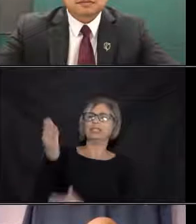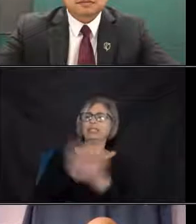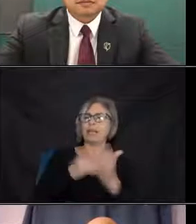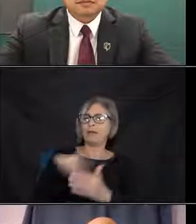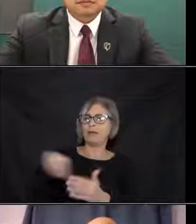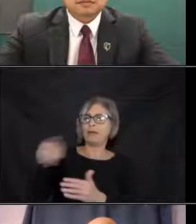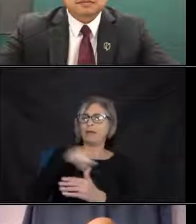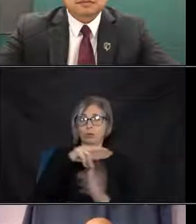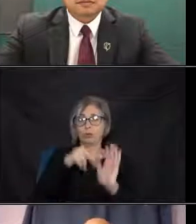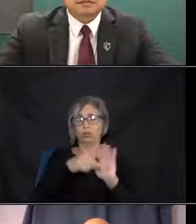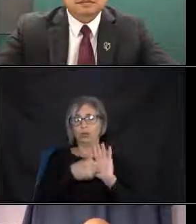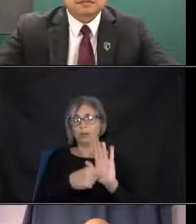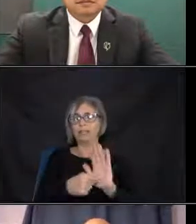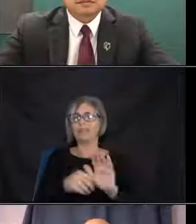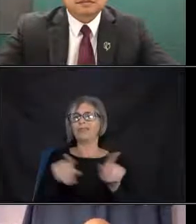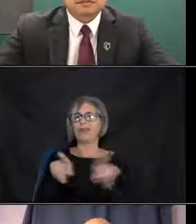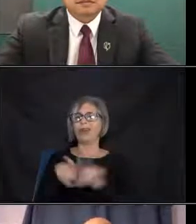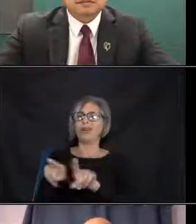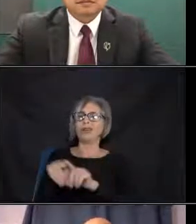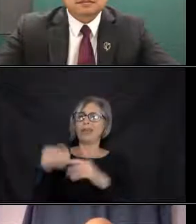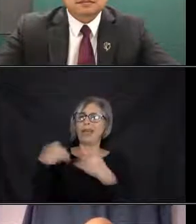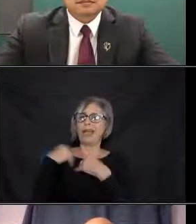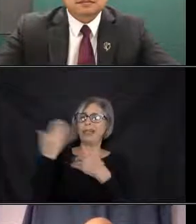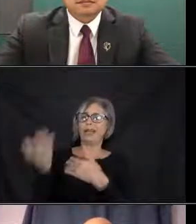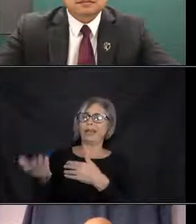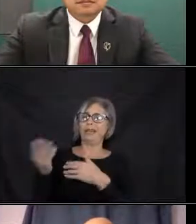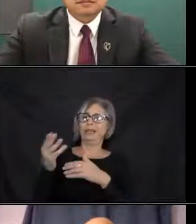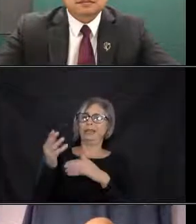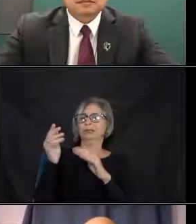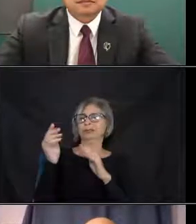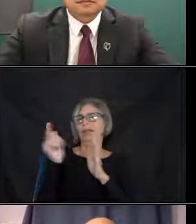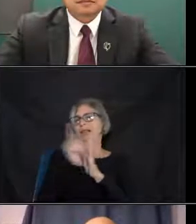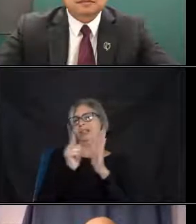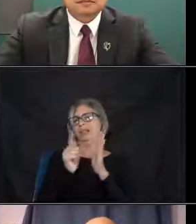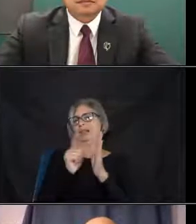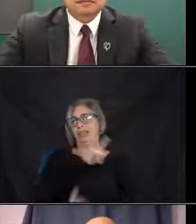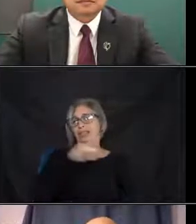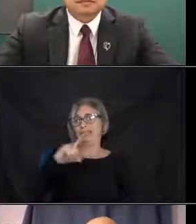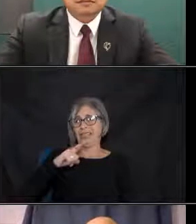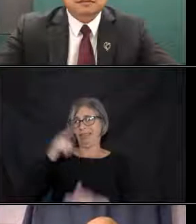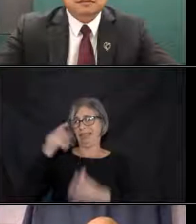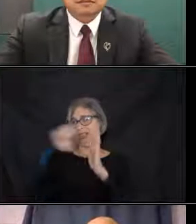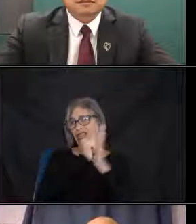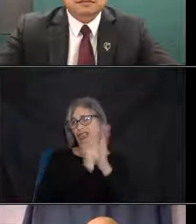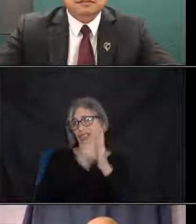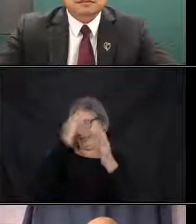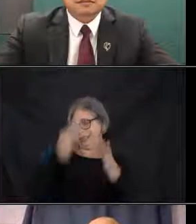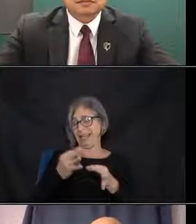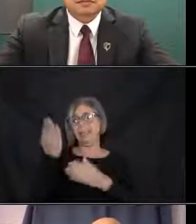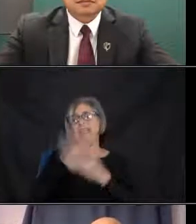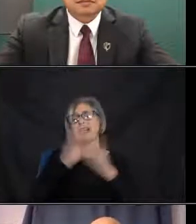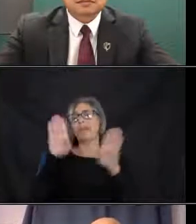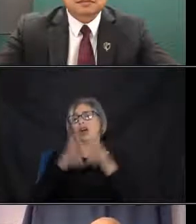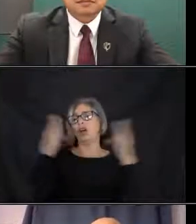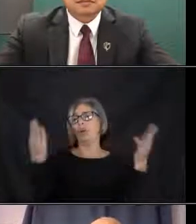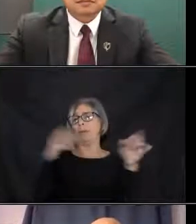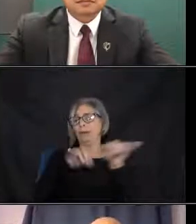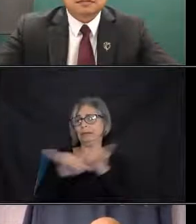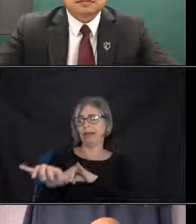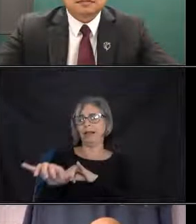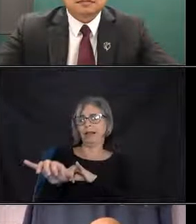Some of our representatives have already had their legislative agenda decided. Some of are still open. And I think that